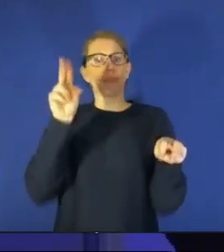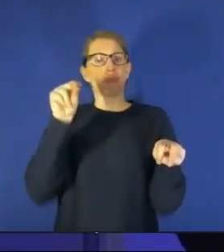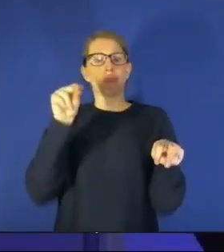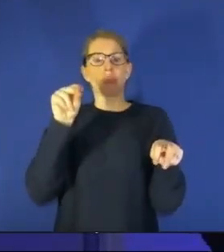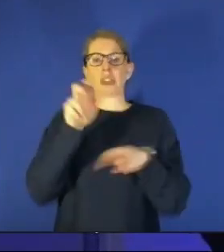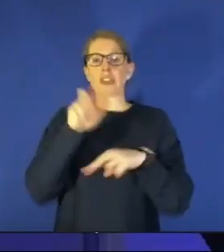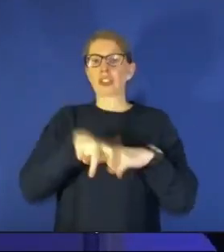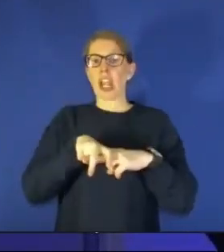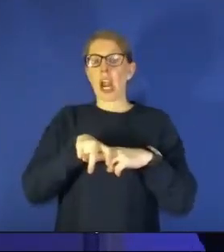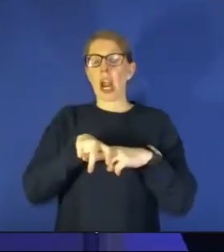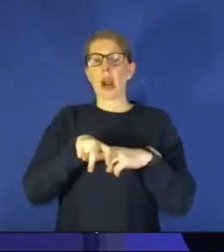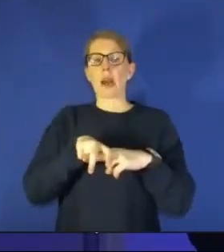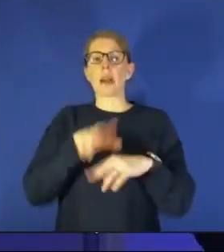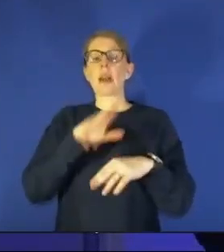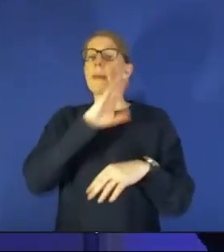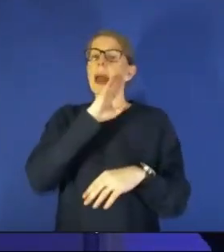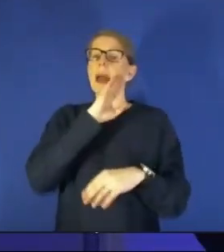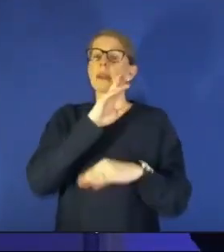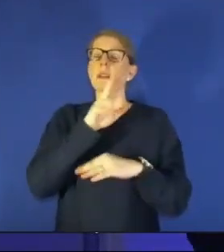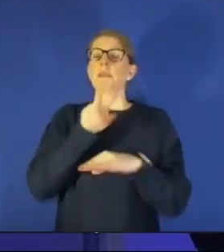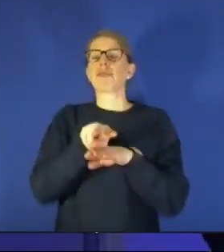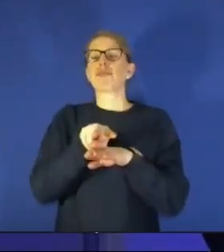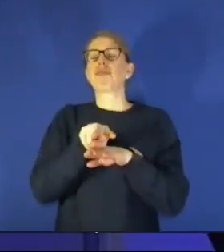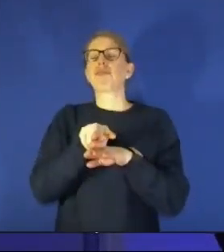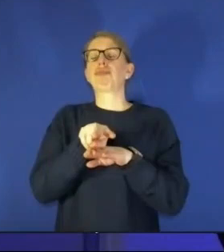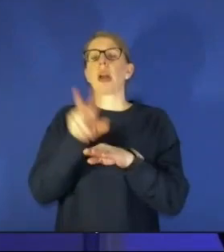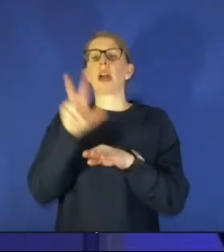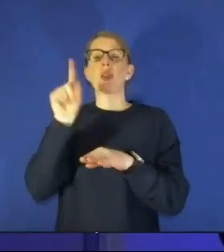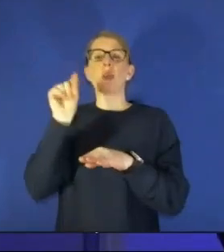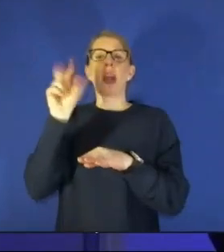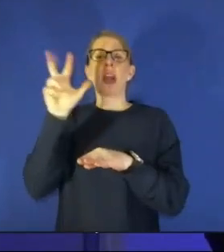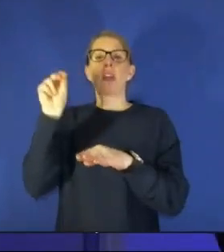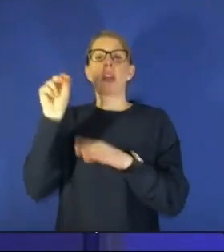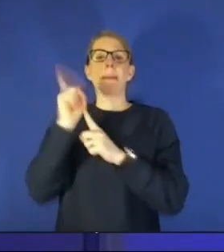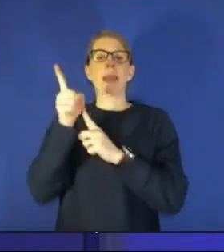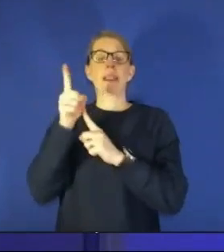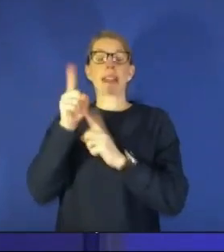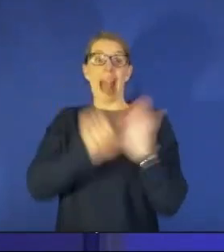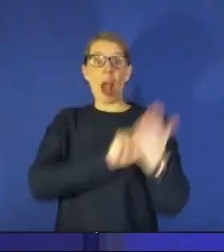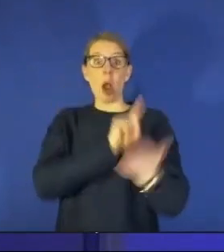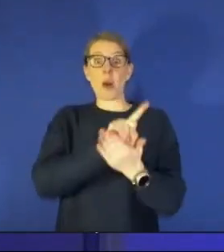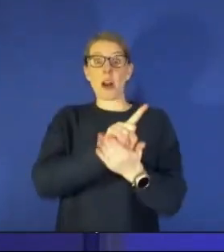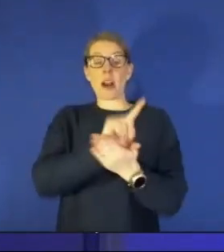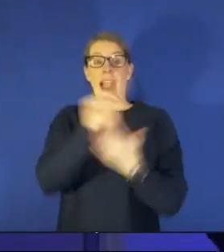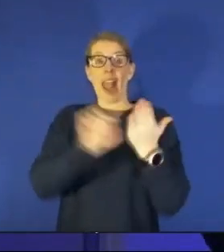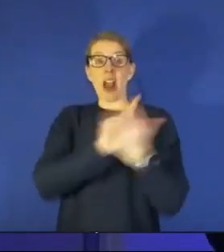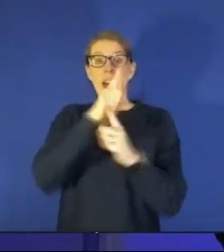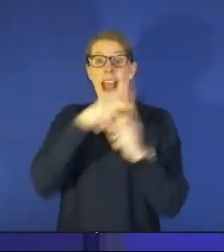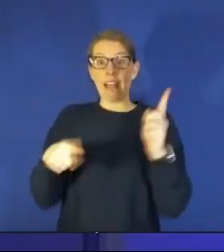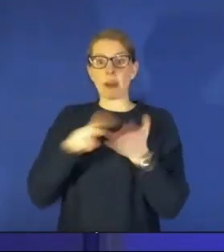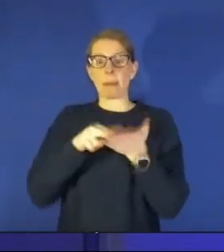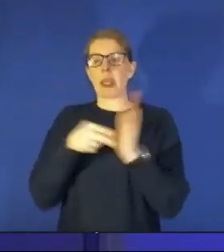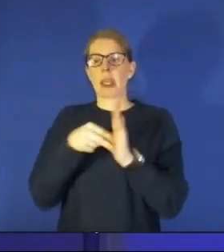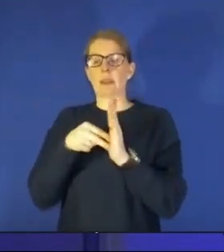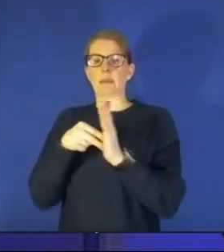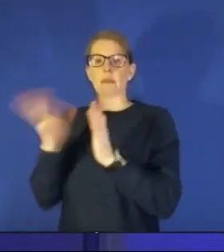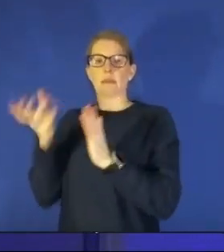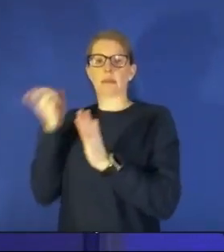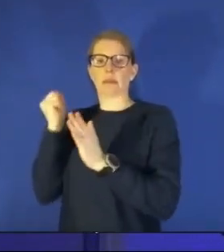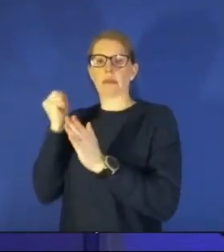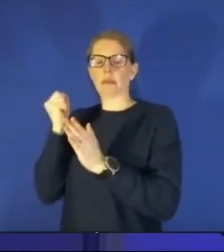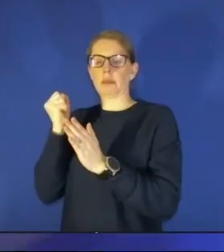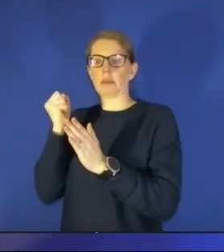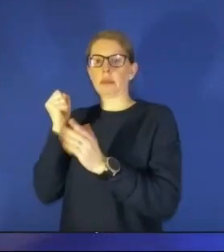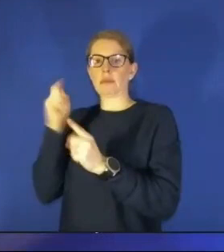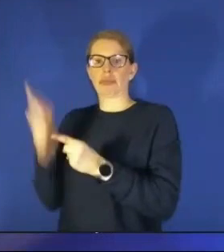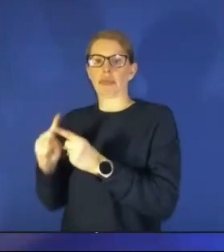and 20, 30 minutes, and I'm up and I'm out. If you spend an hour there, an hour and a half, then you're going to take away from the kind of sleep you're trying to get at night, I think.